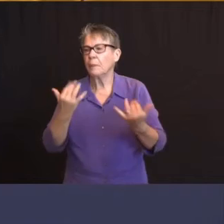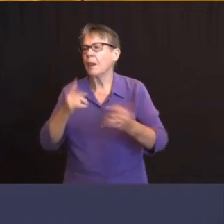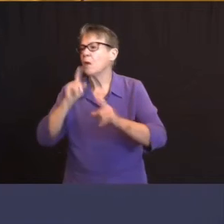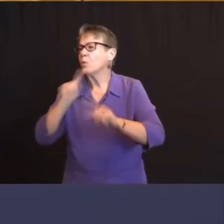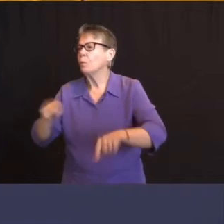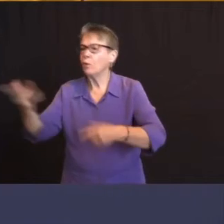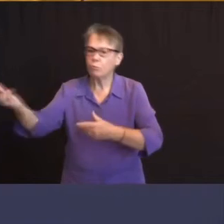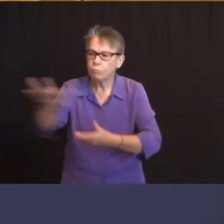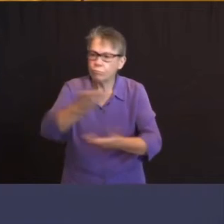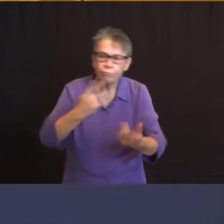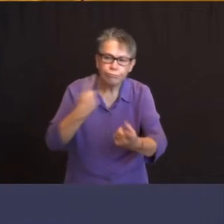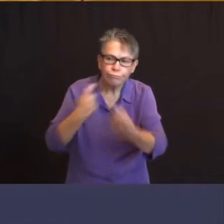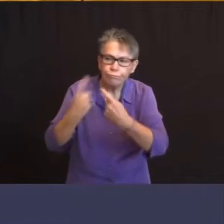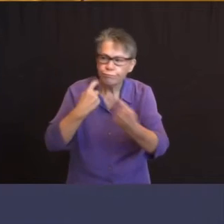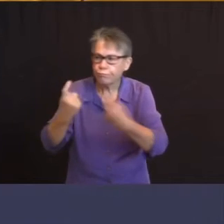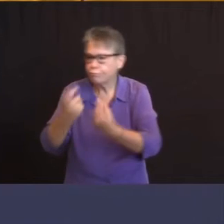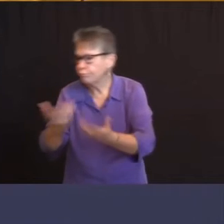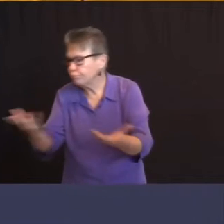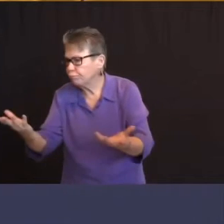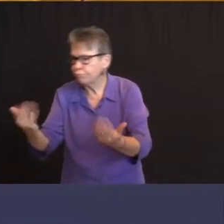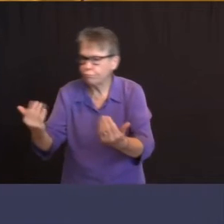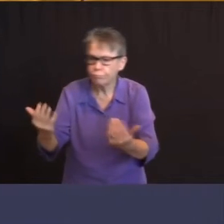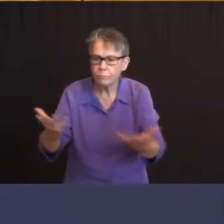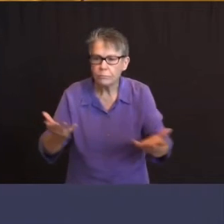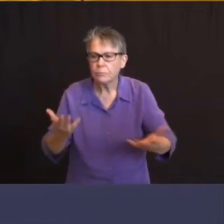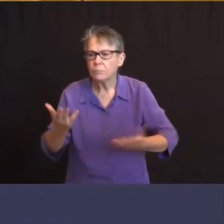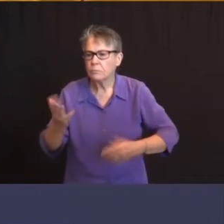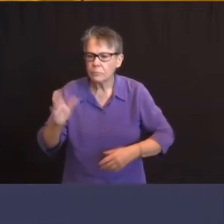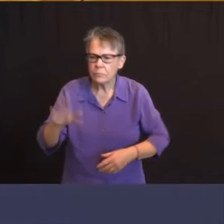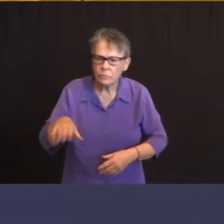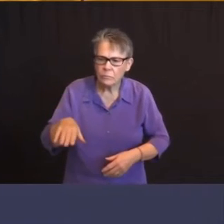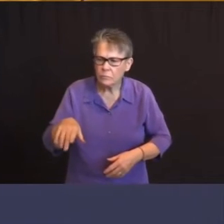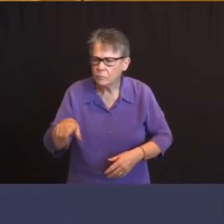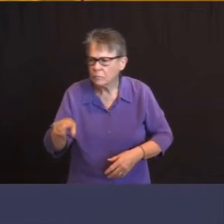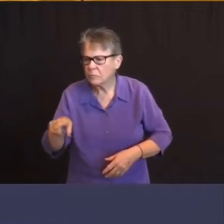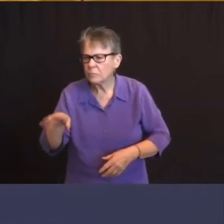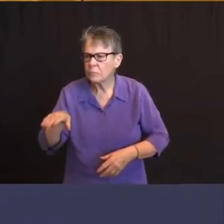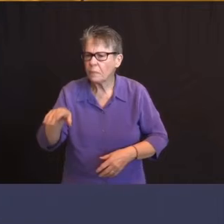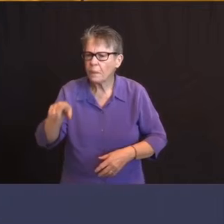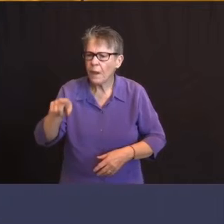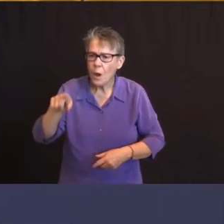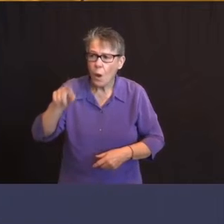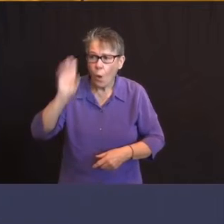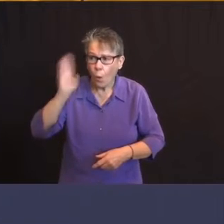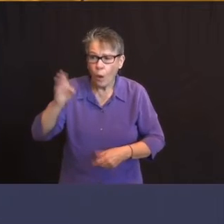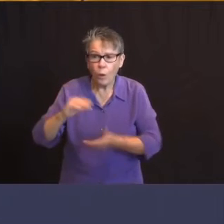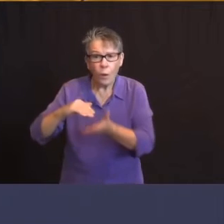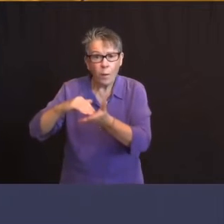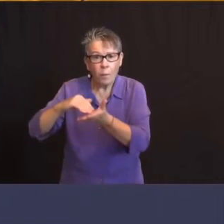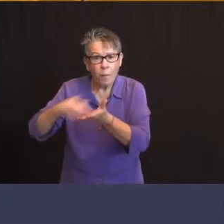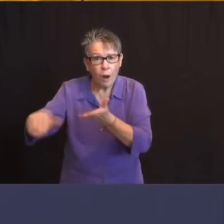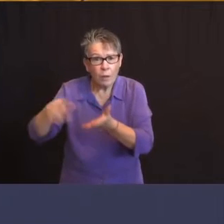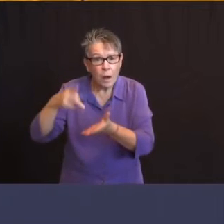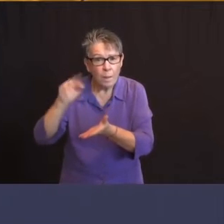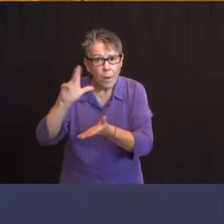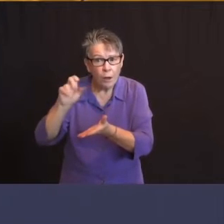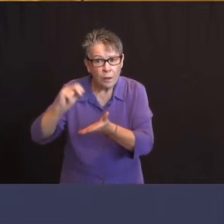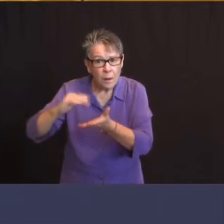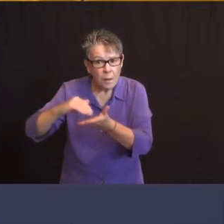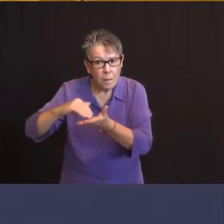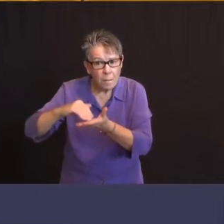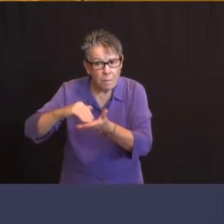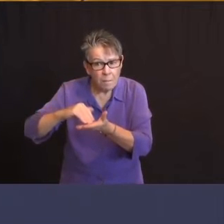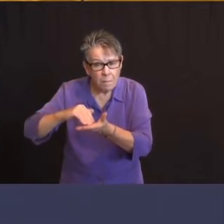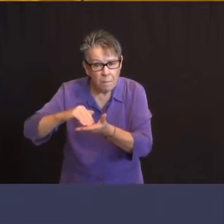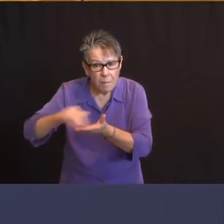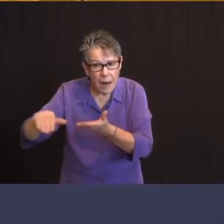Good afternoon, Governor. Do you plan to issue any pardons or clemency orders between now and the end of the year? If you do, will